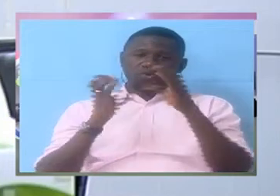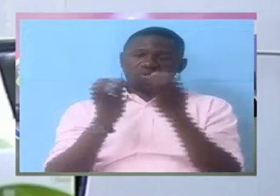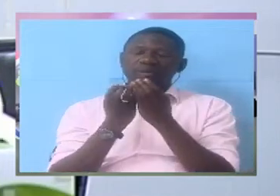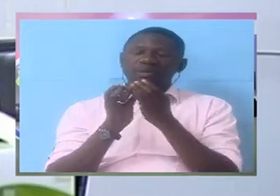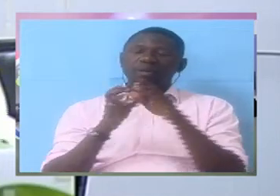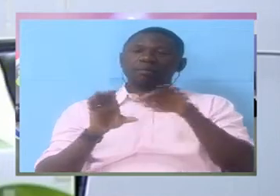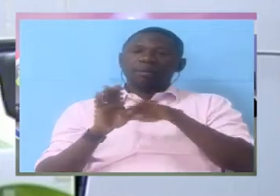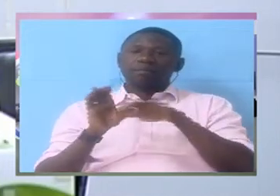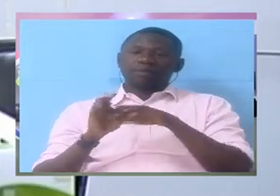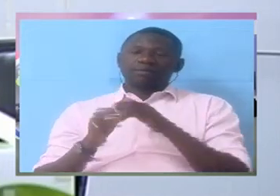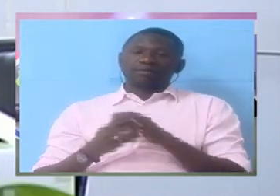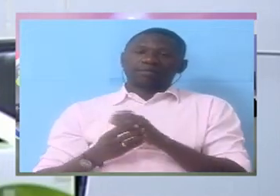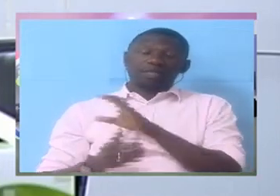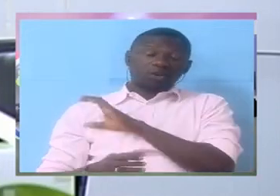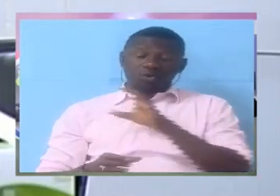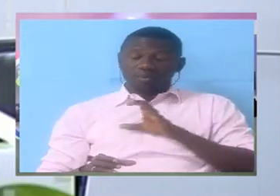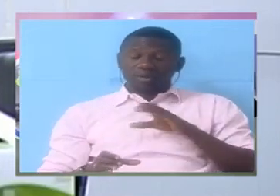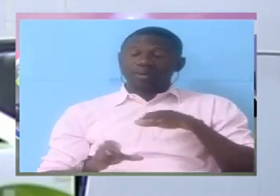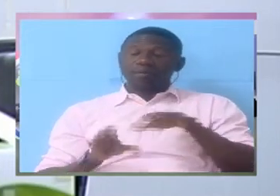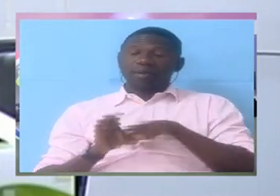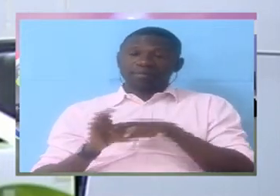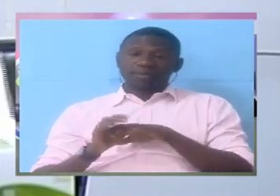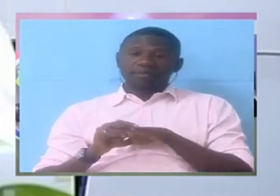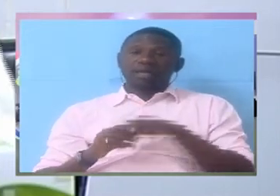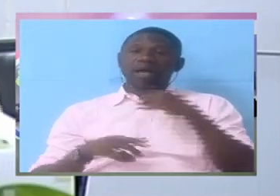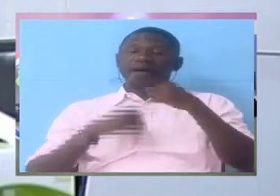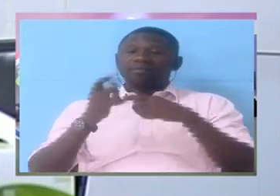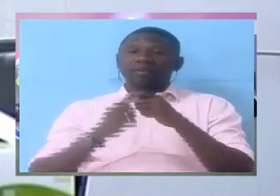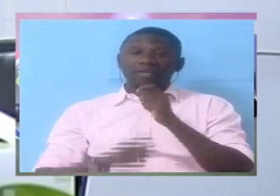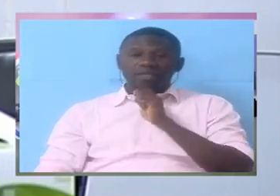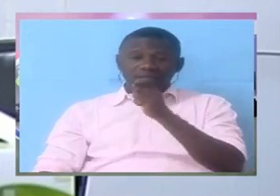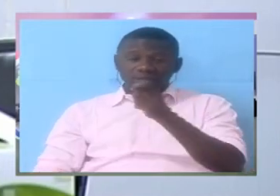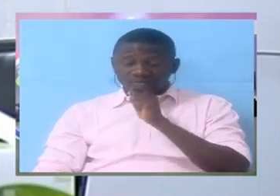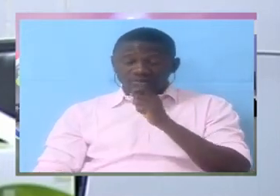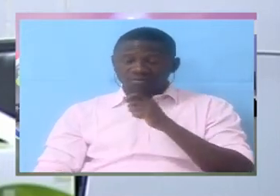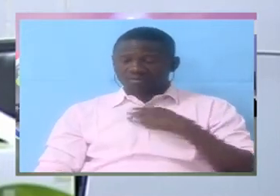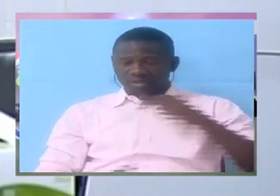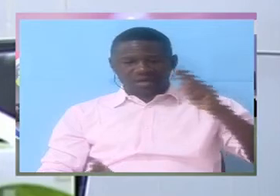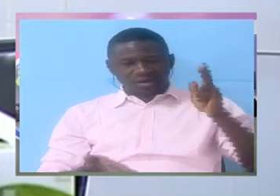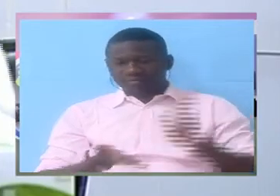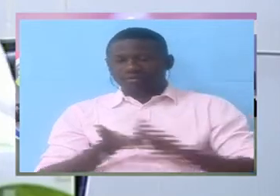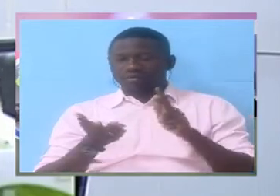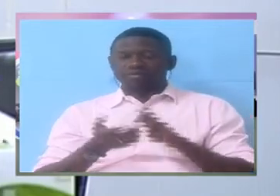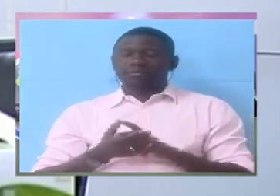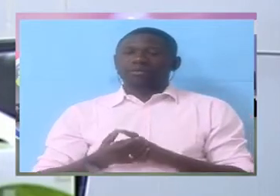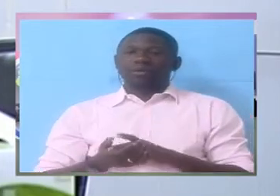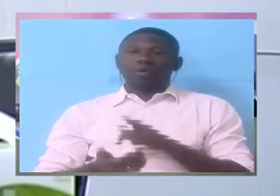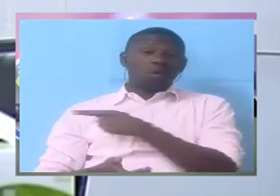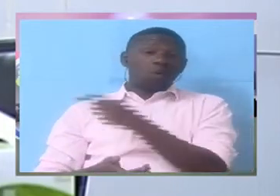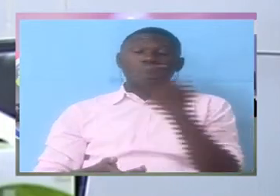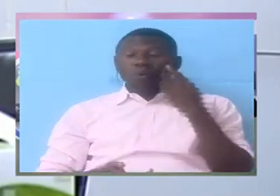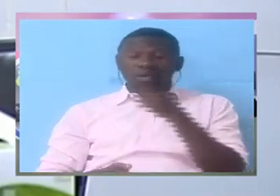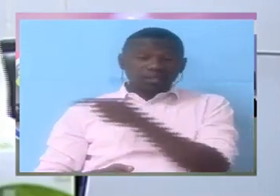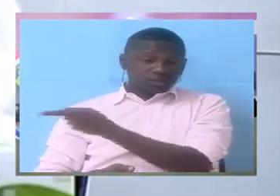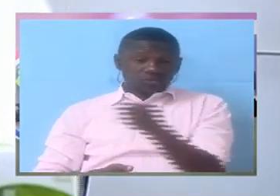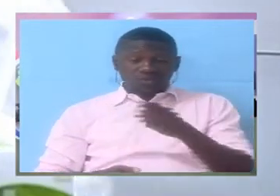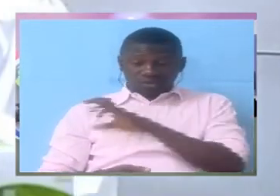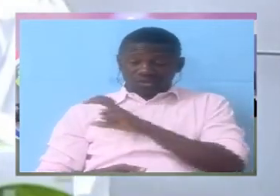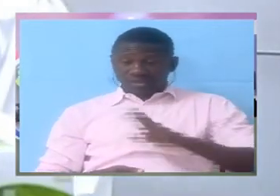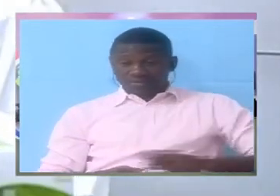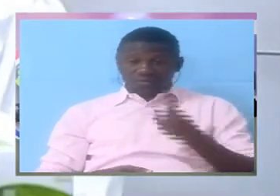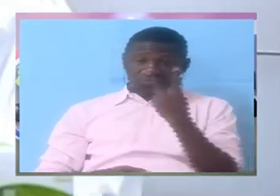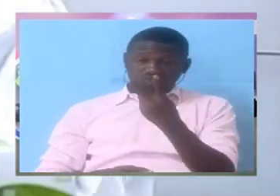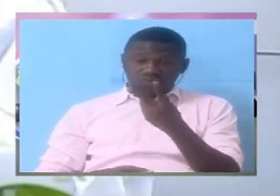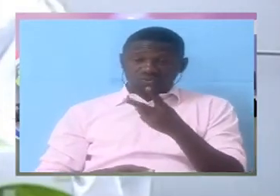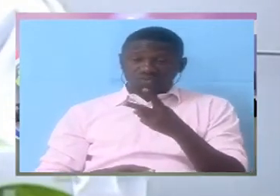After the interview, I approve. When they are satisfied, I approve.